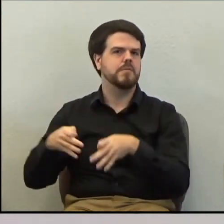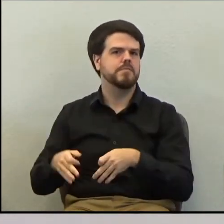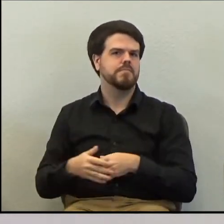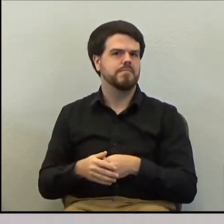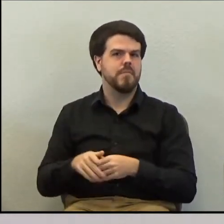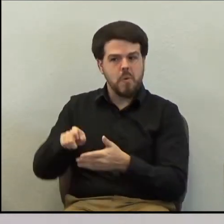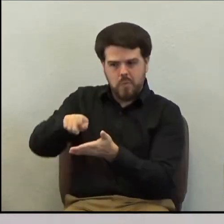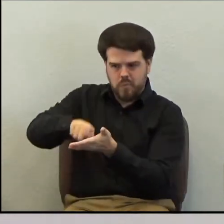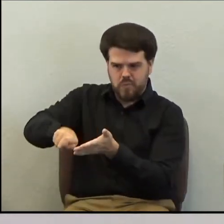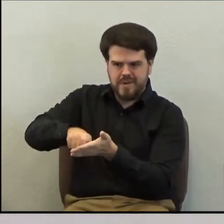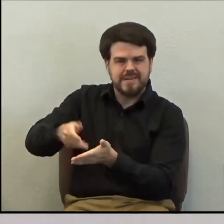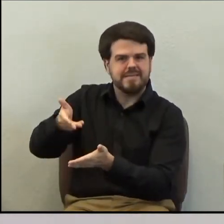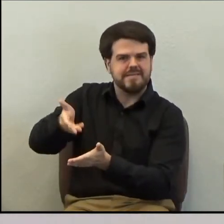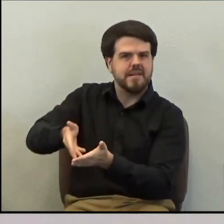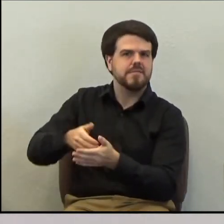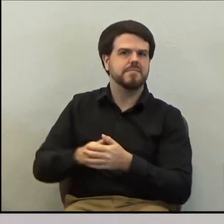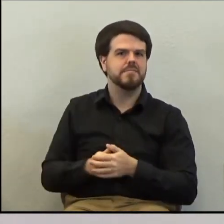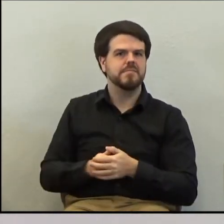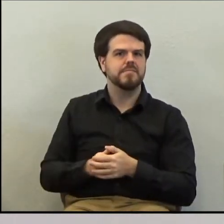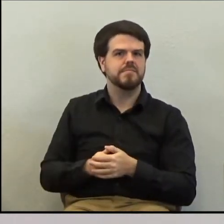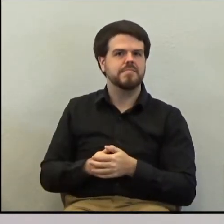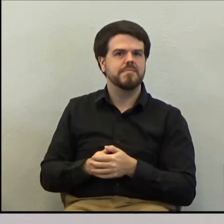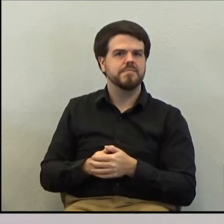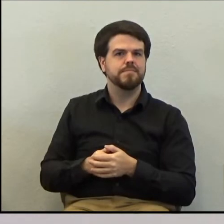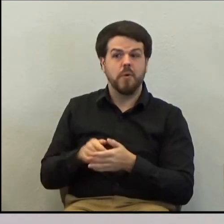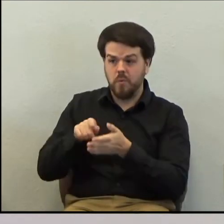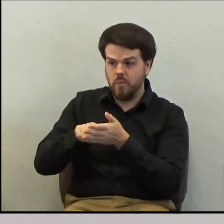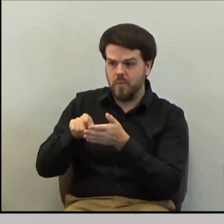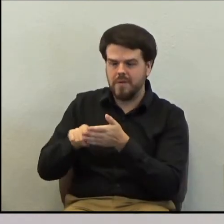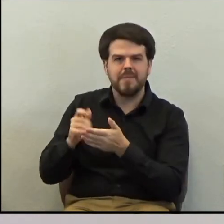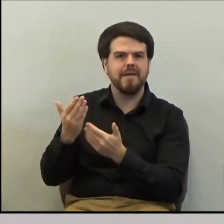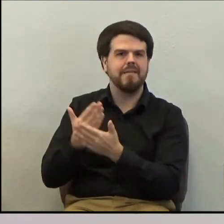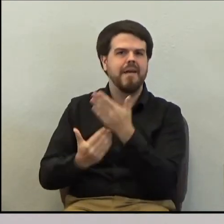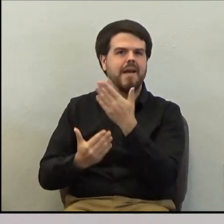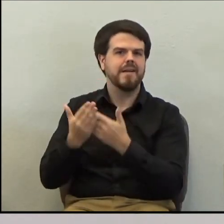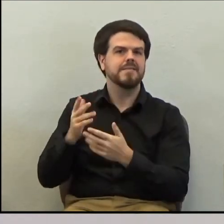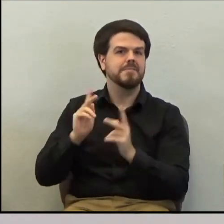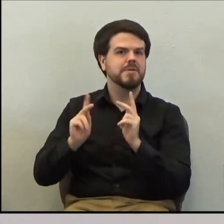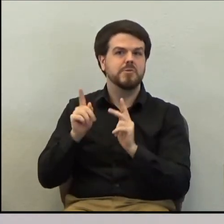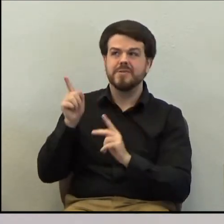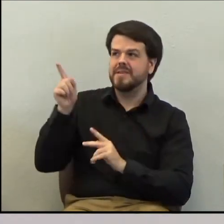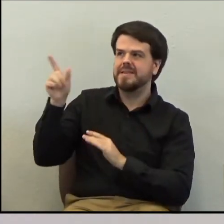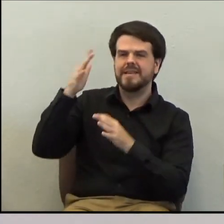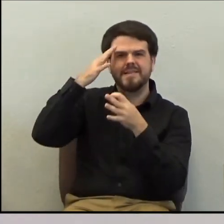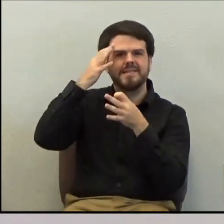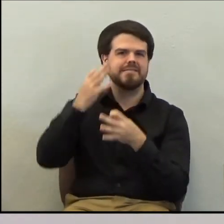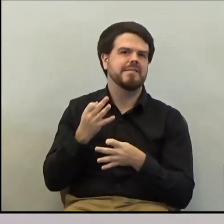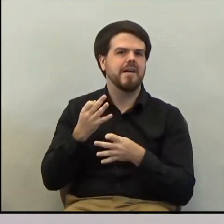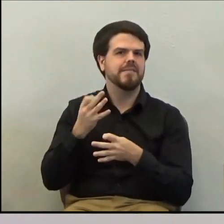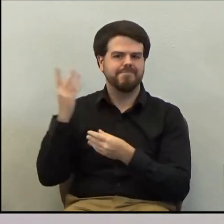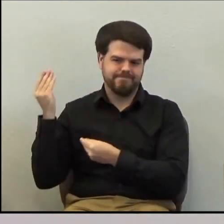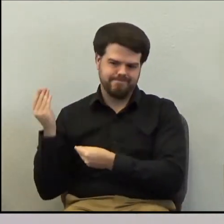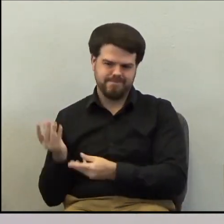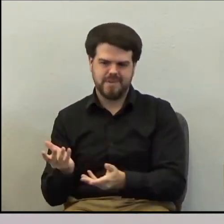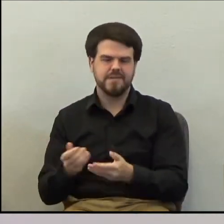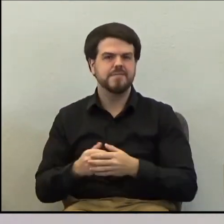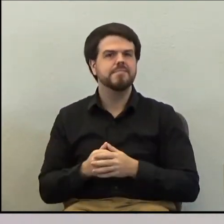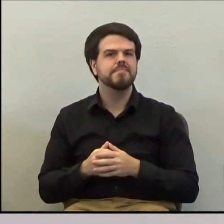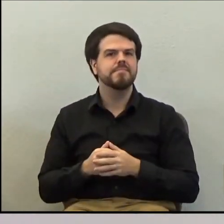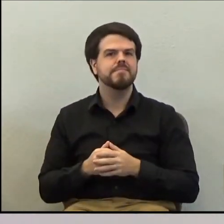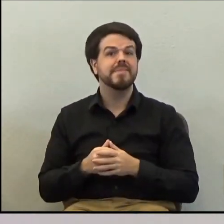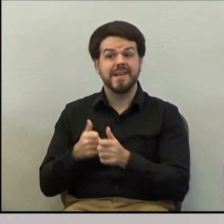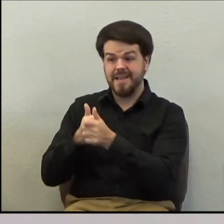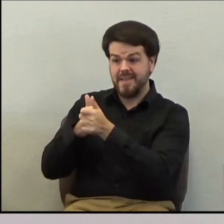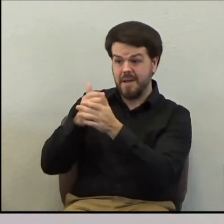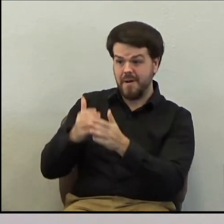Written down by his chosen messengers. No one else can claim that. Only the apostles